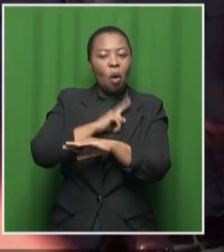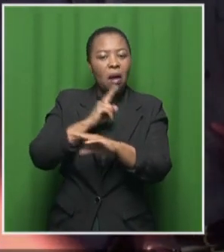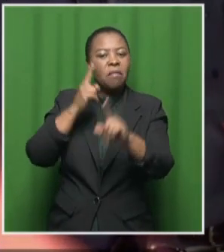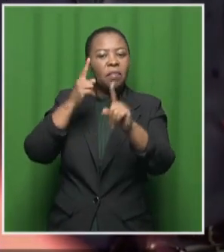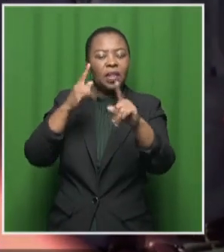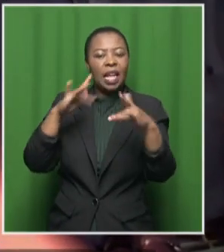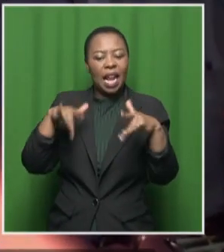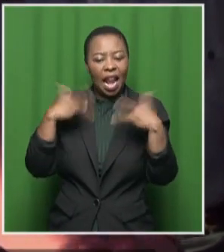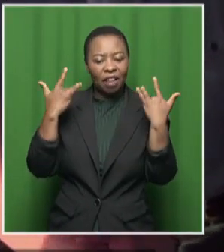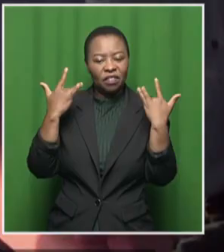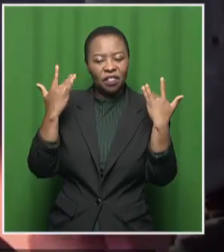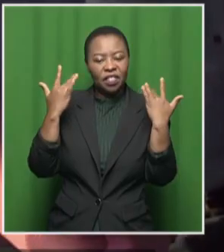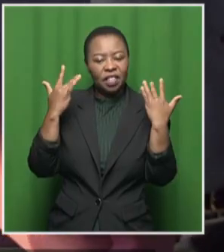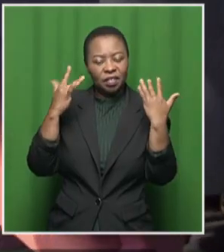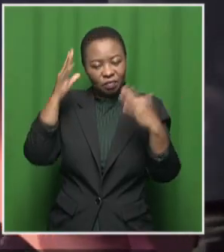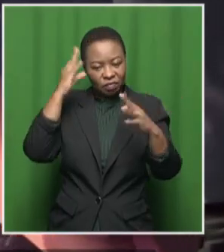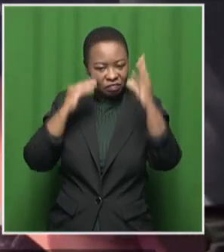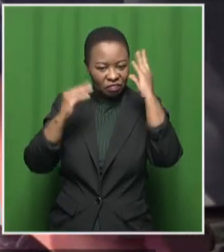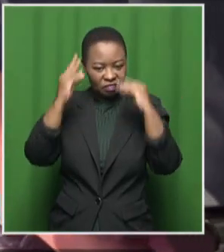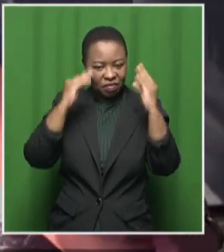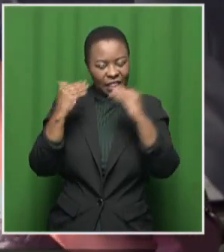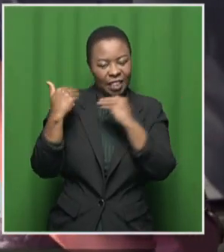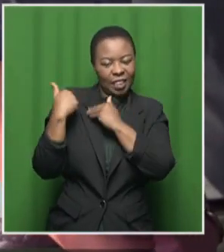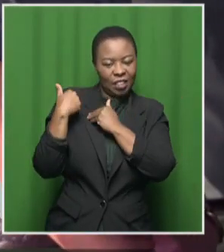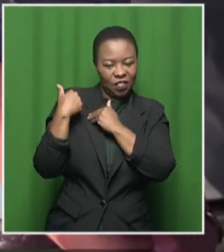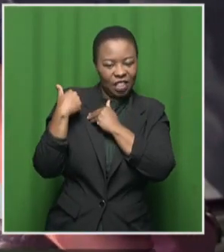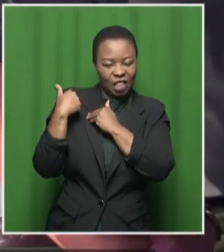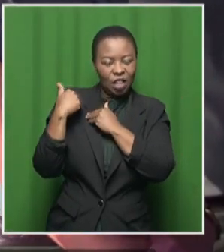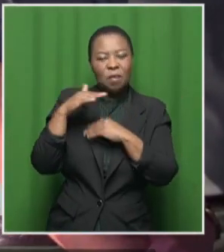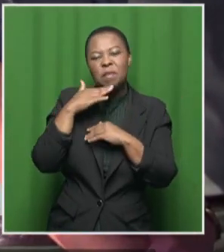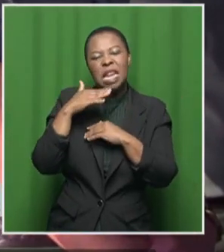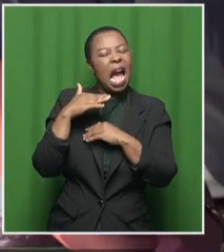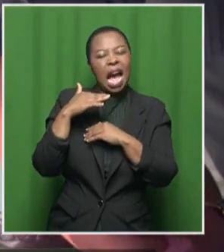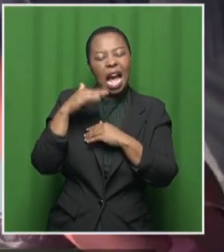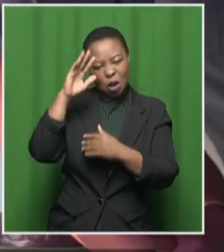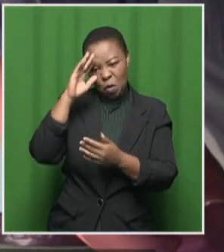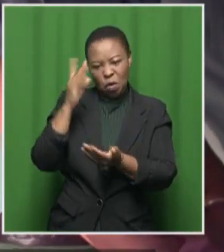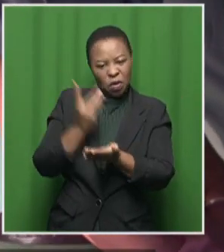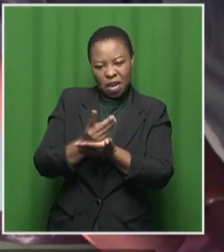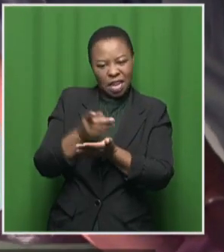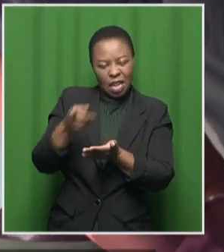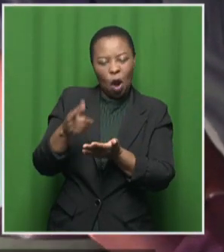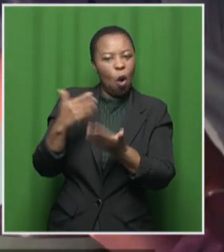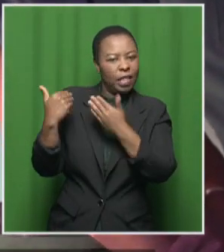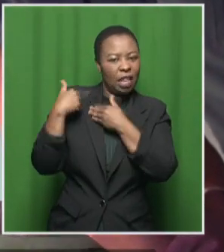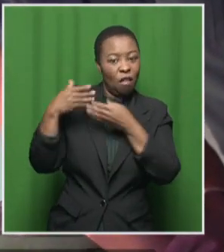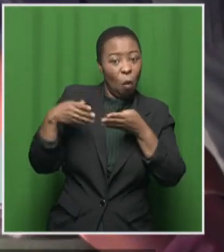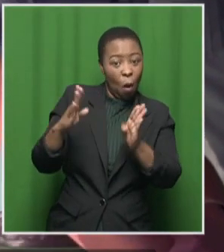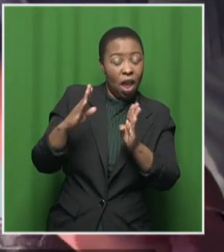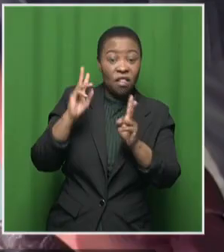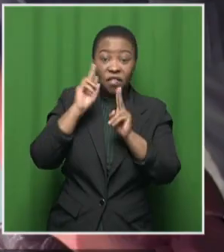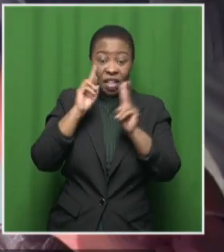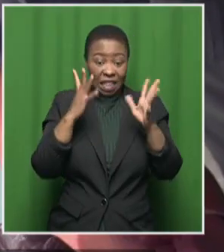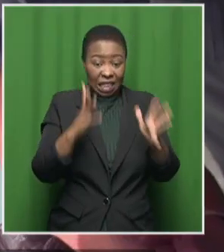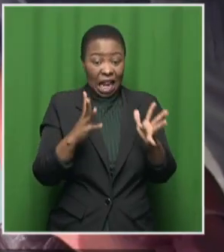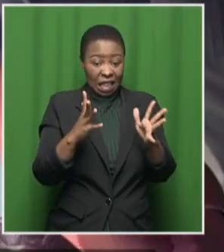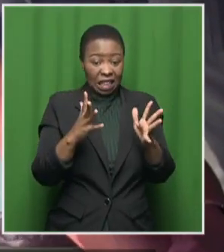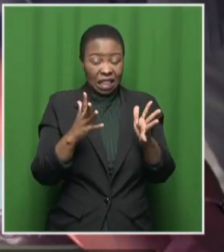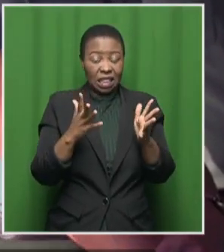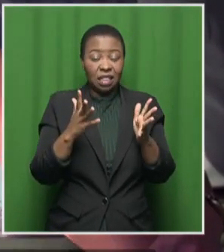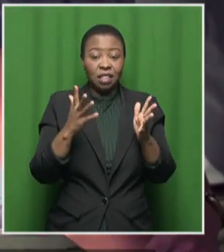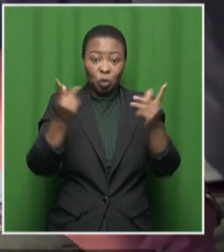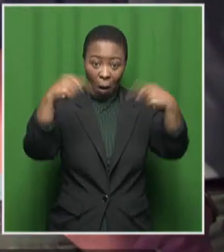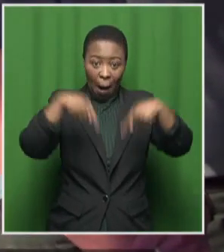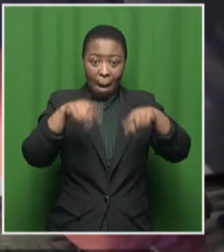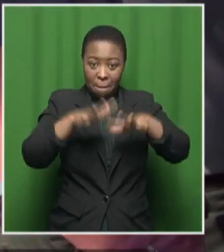study, it was decided that that was really not the best way or the safest way for visitors to experience the